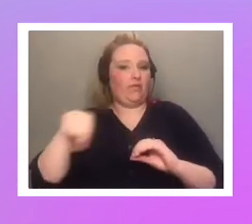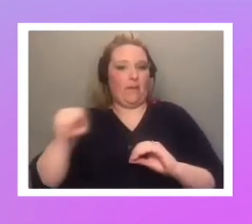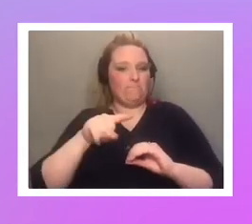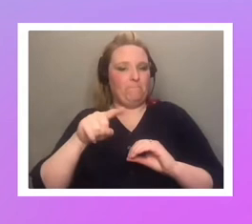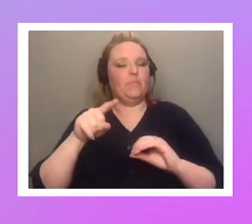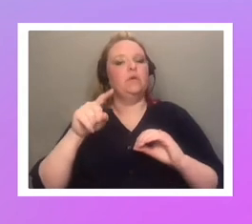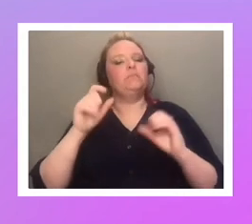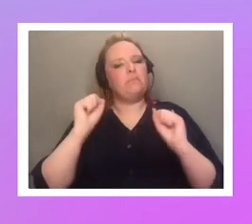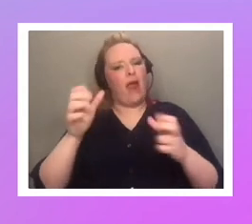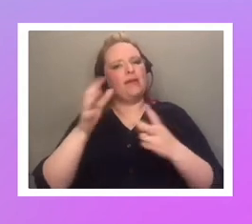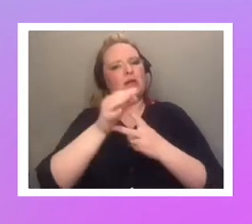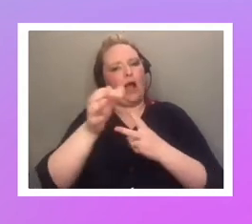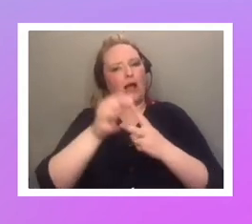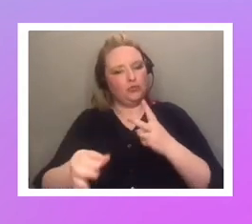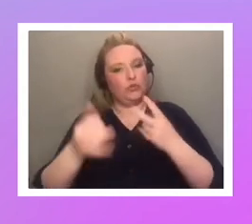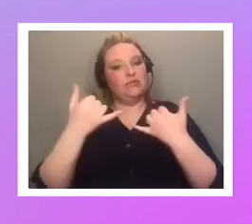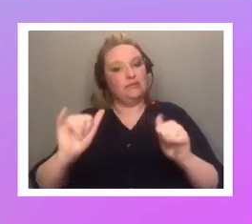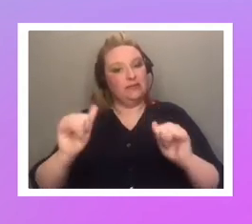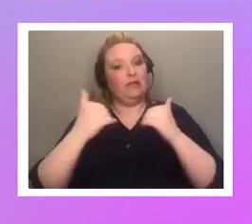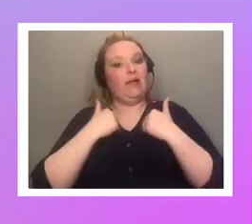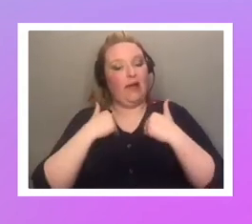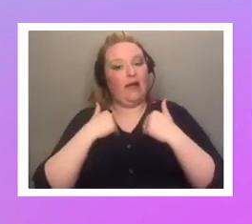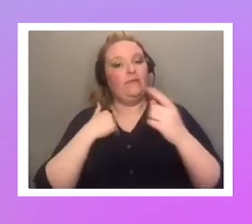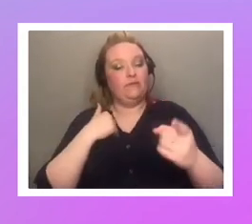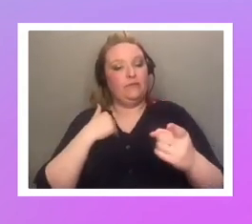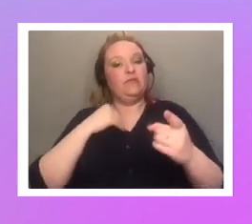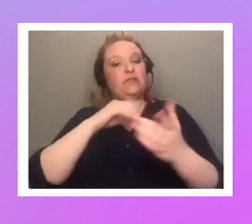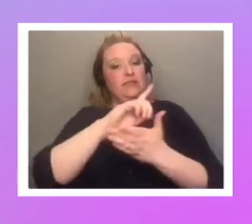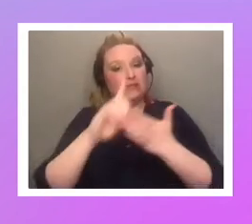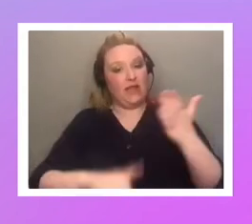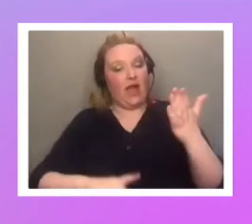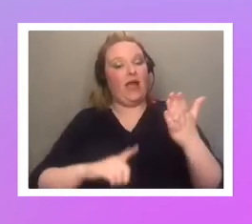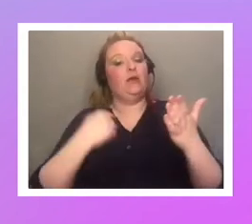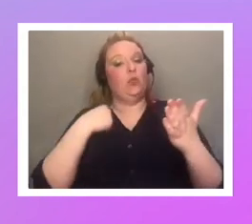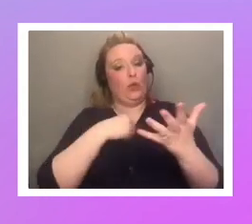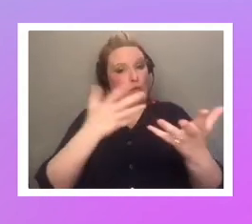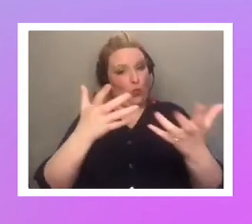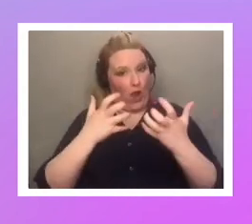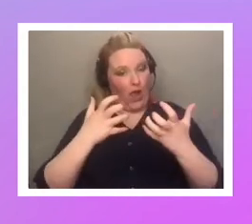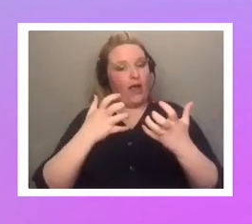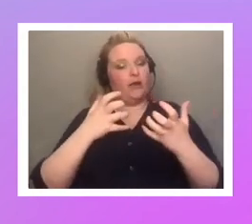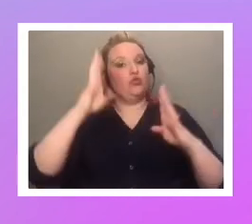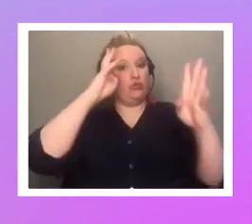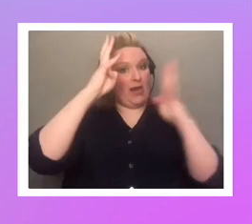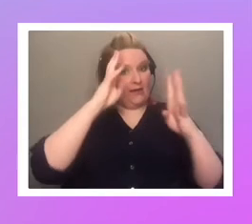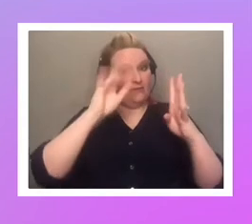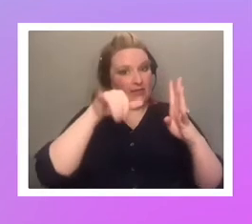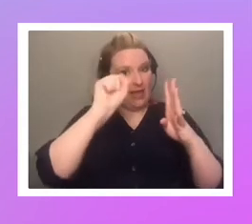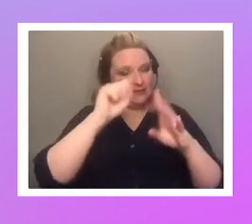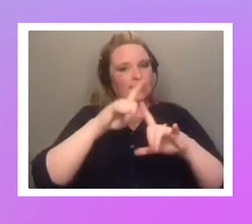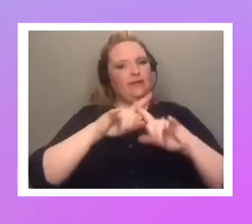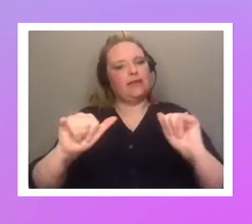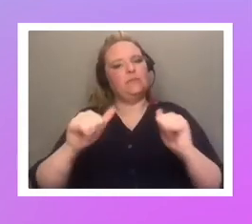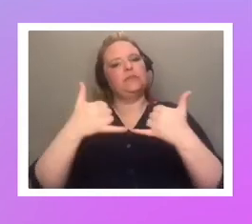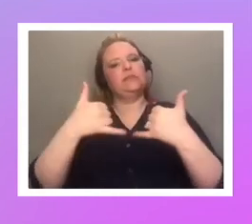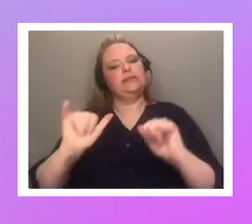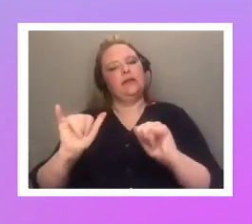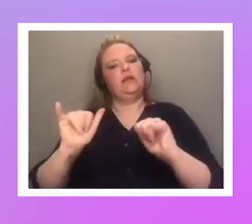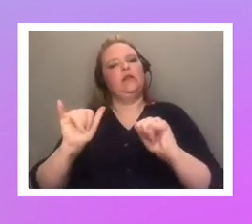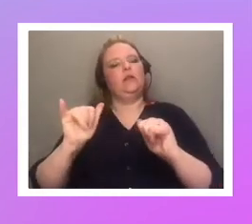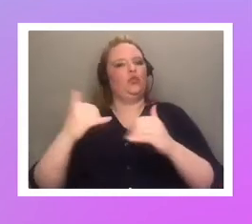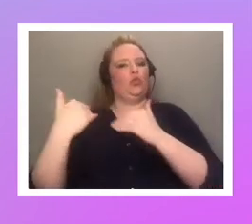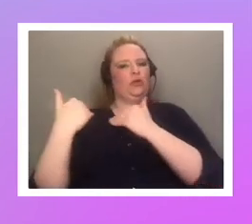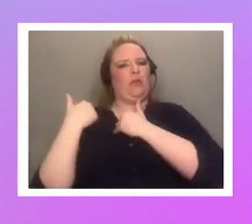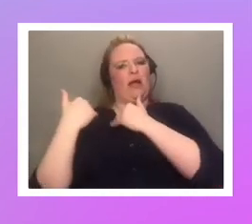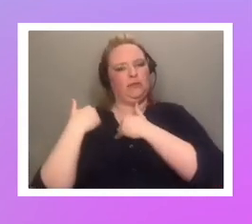to still have the design vibe that we want and be creative with our design, but still make it. You do it responsibly and make